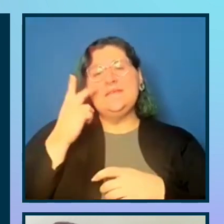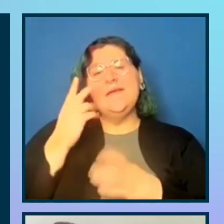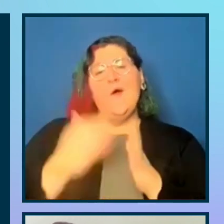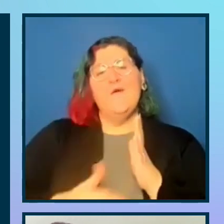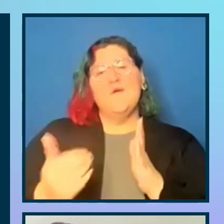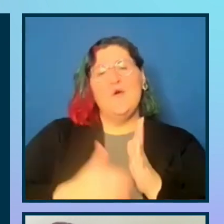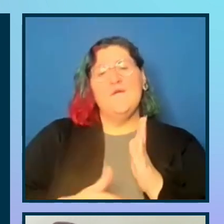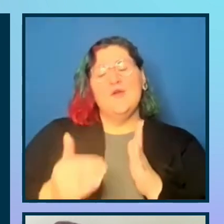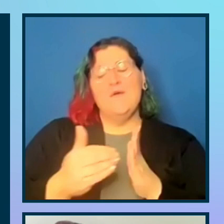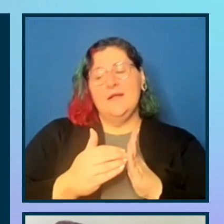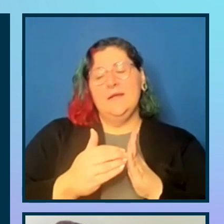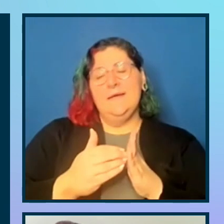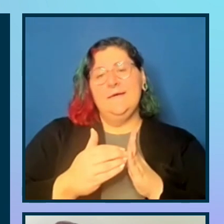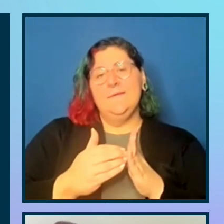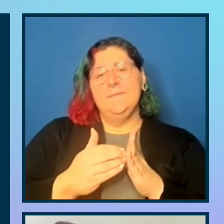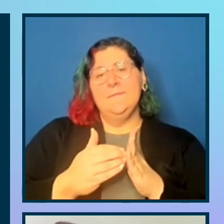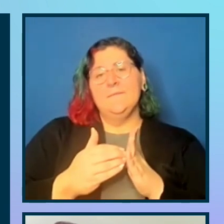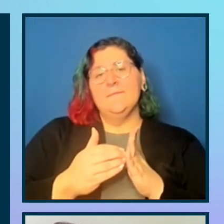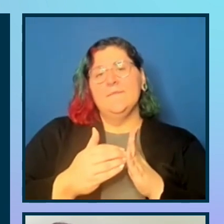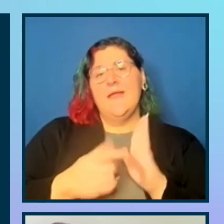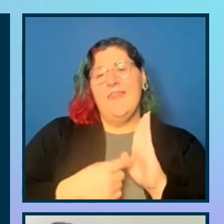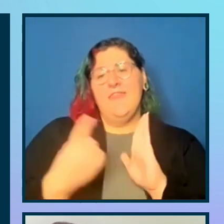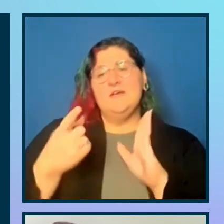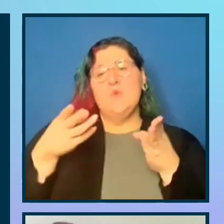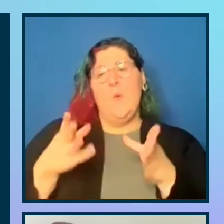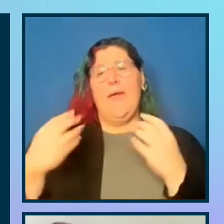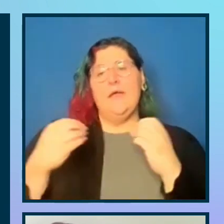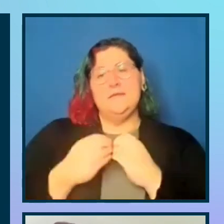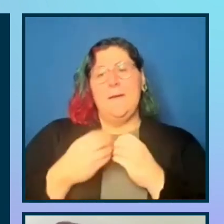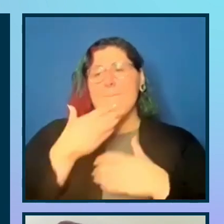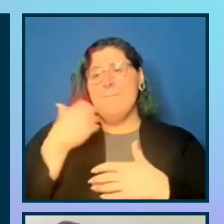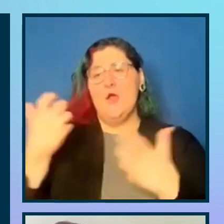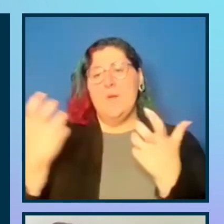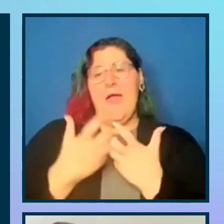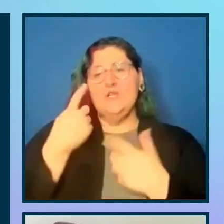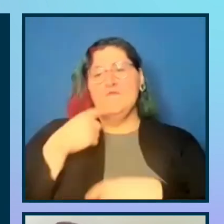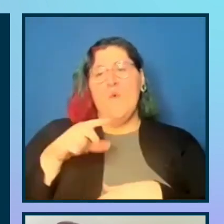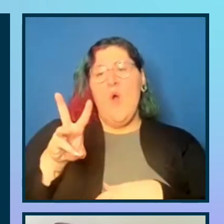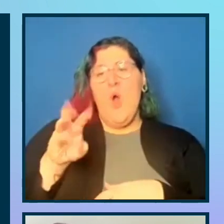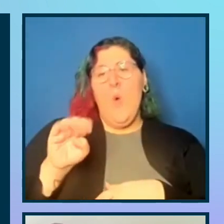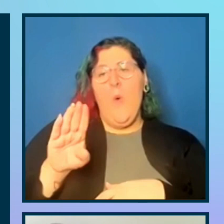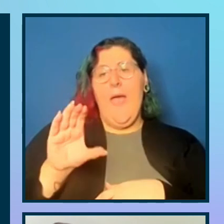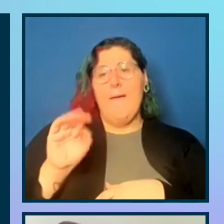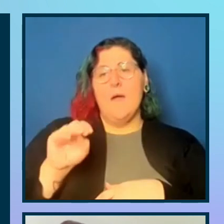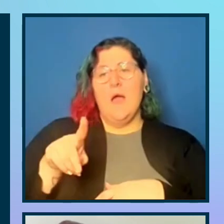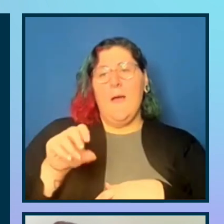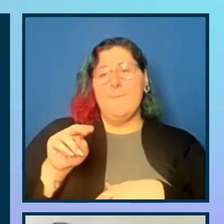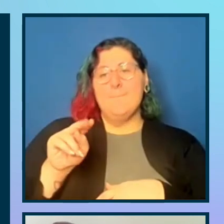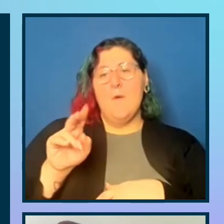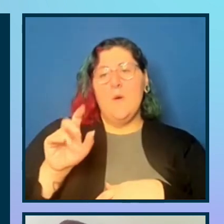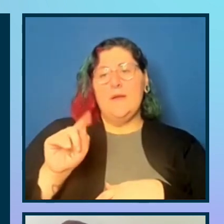more compliant with web component specification. So we call them attributes, although they're potentially going to call them